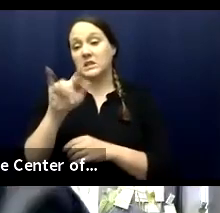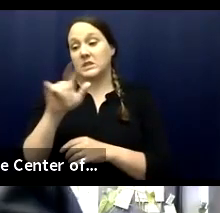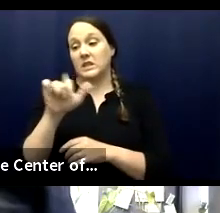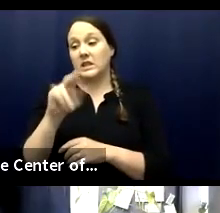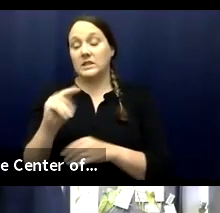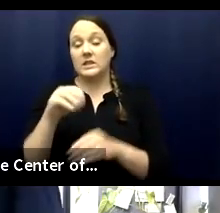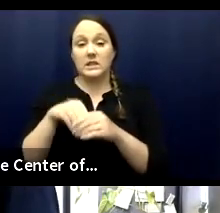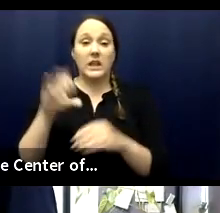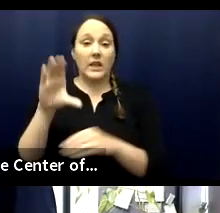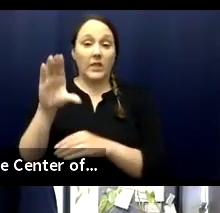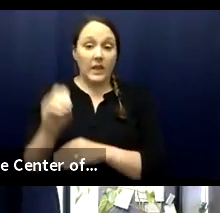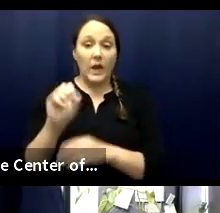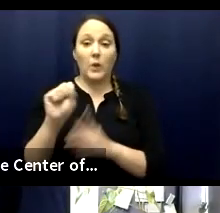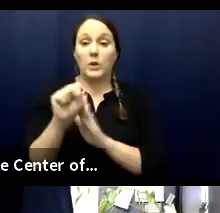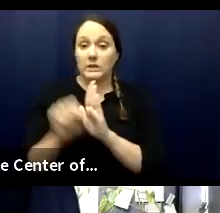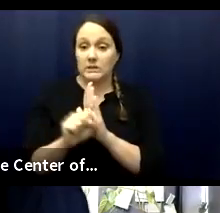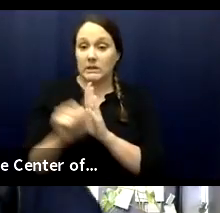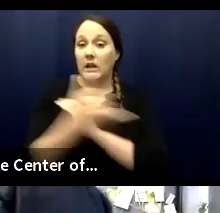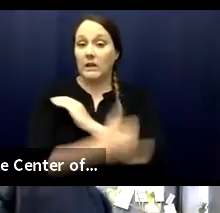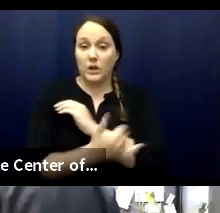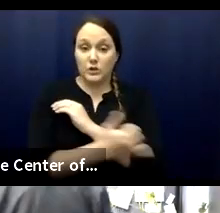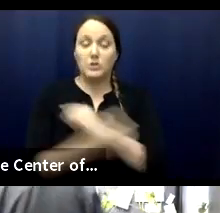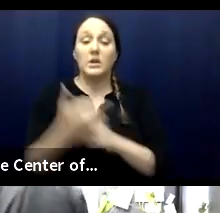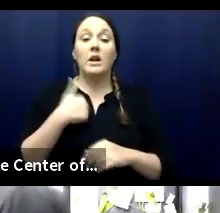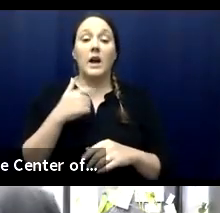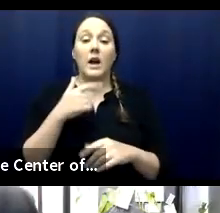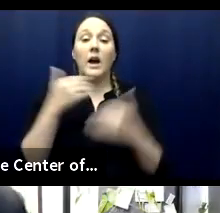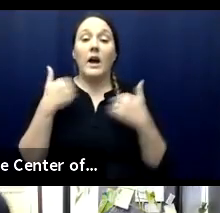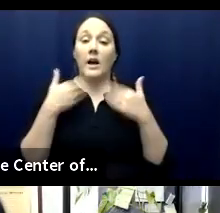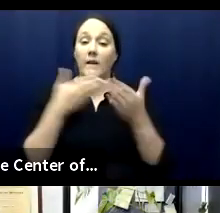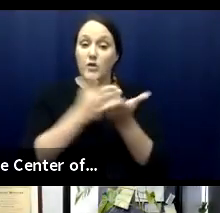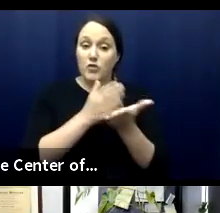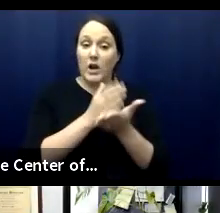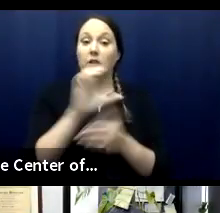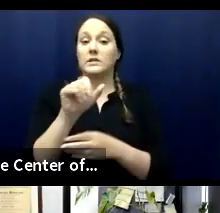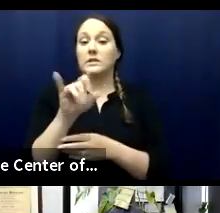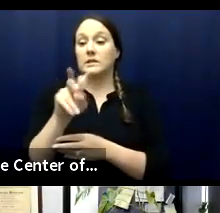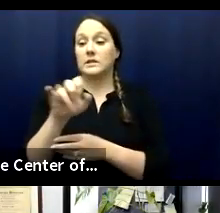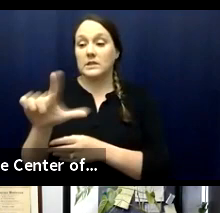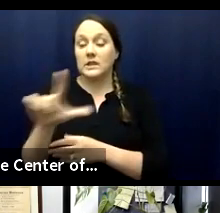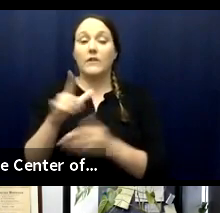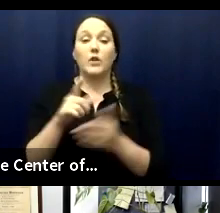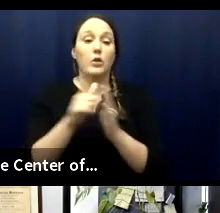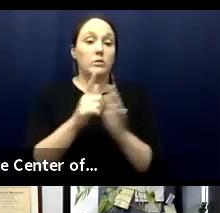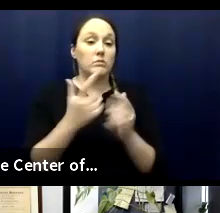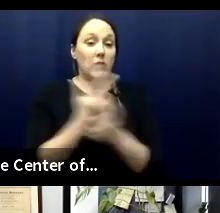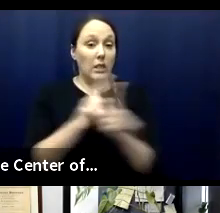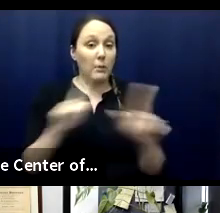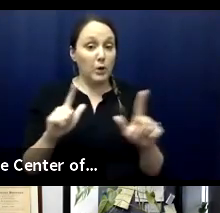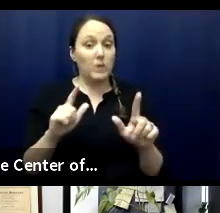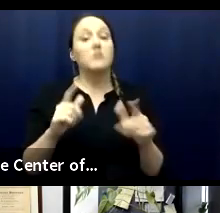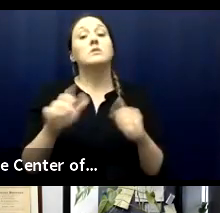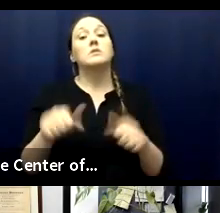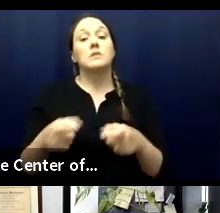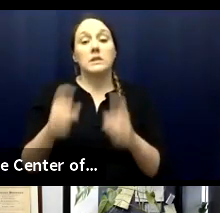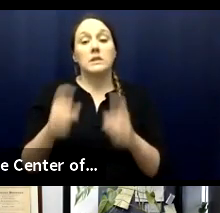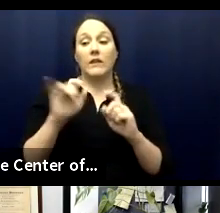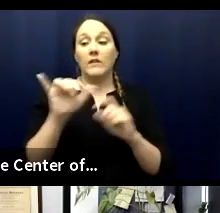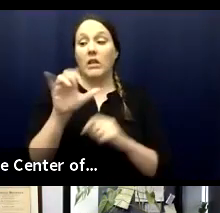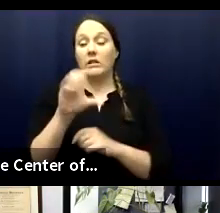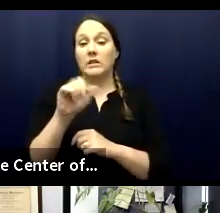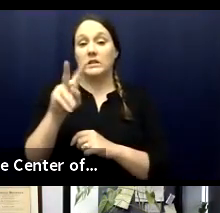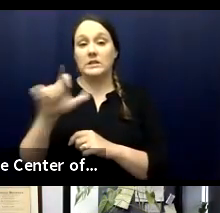state, and this country, and as such, I have rights and civil liberties afforded to me by many laws, such as the Civil Rights Act